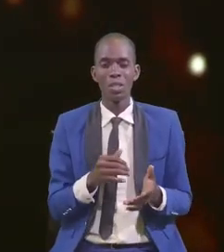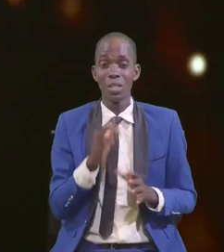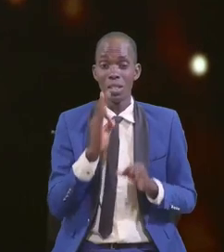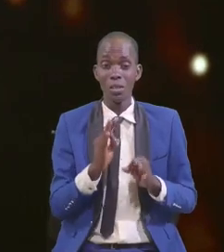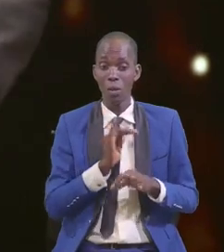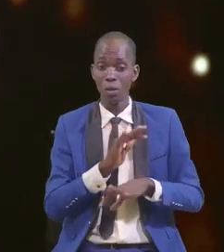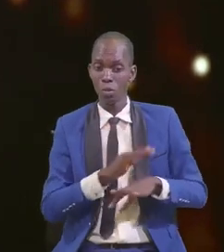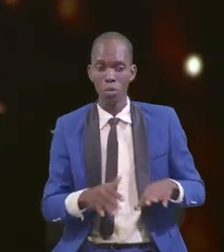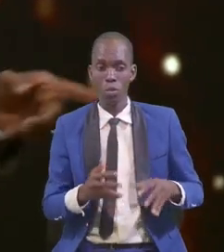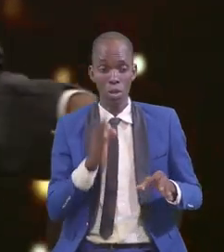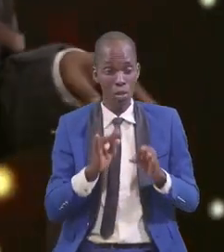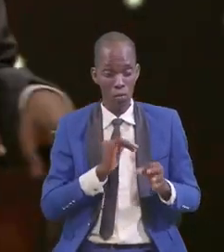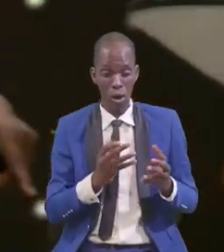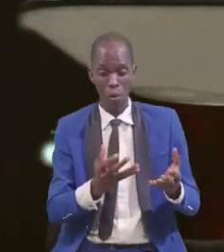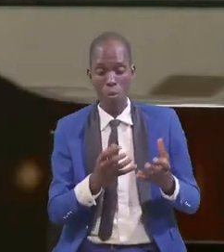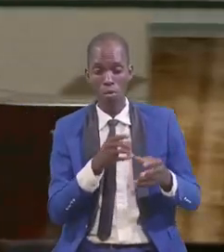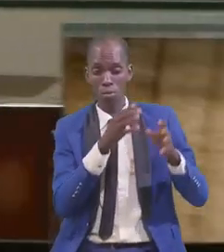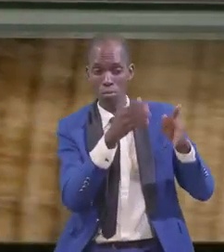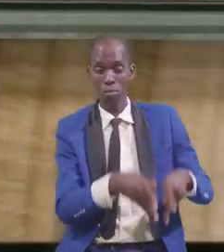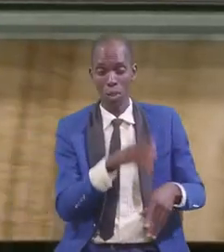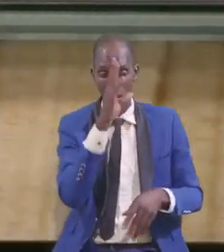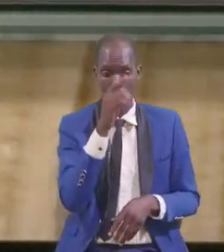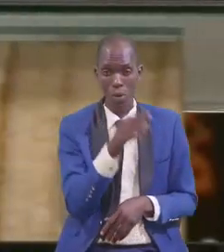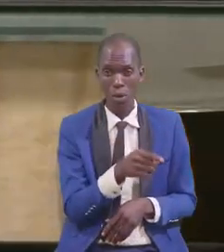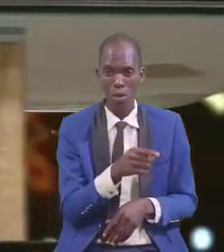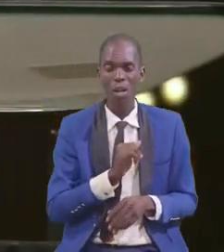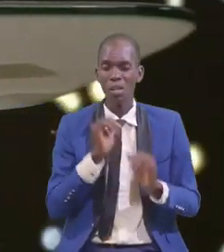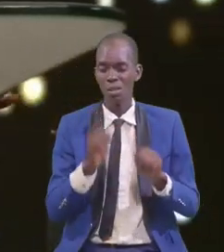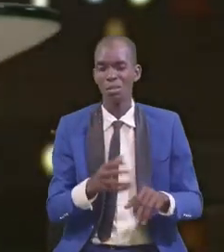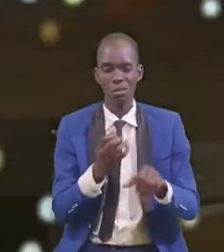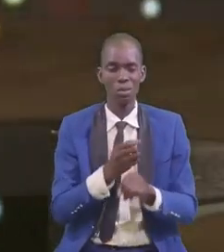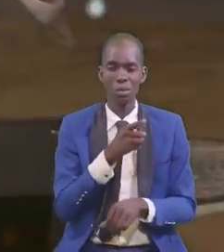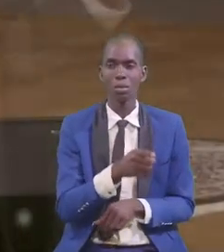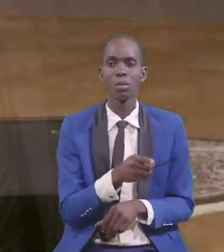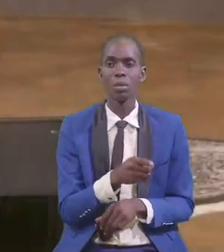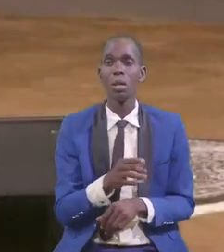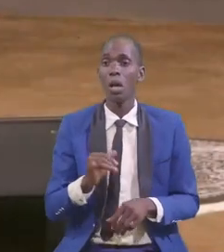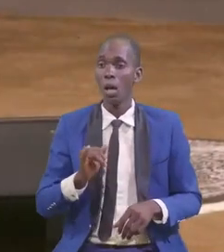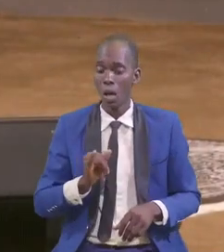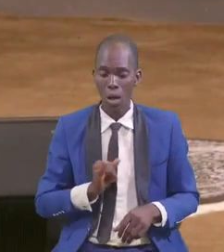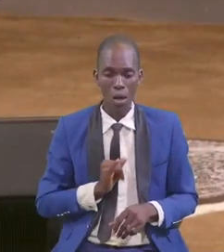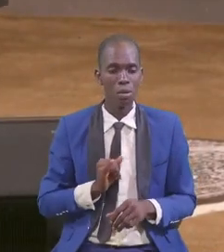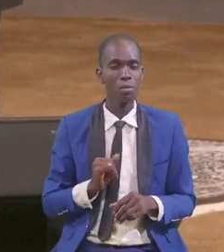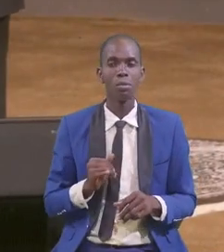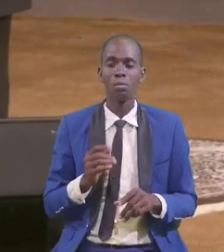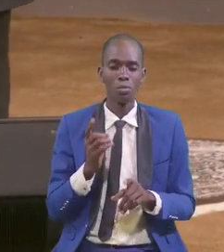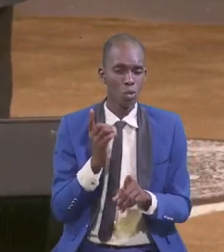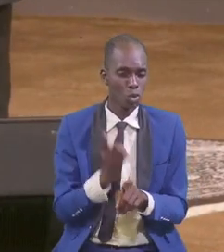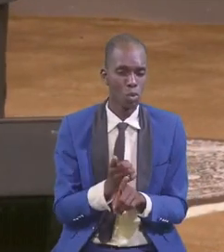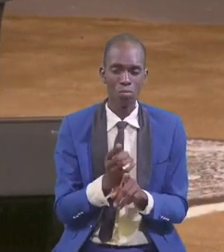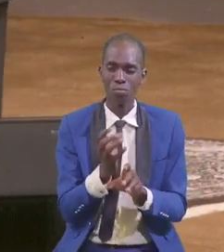him. If I want him, I can get him. I just have